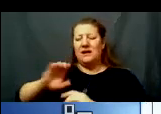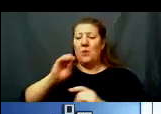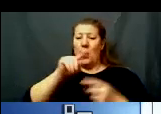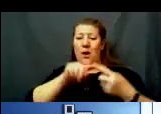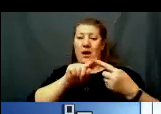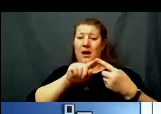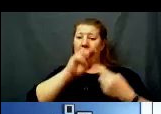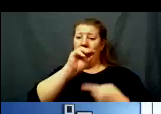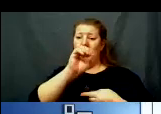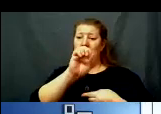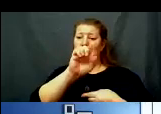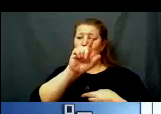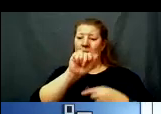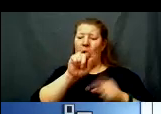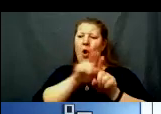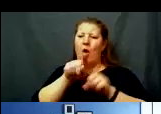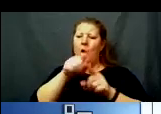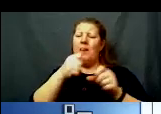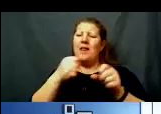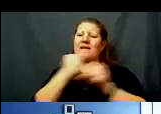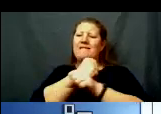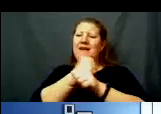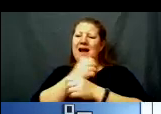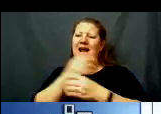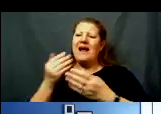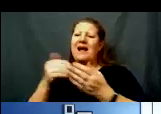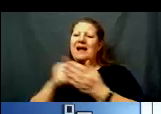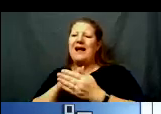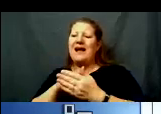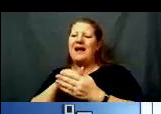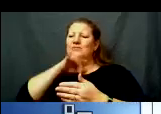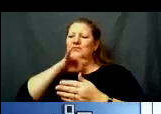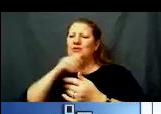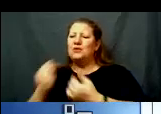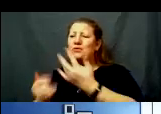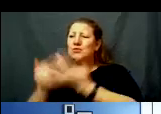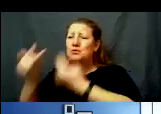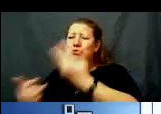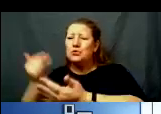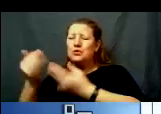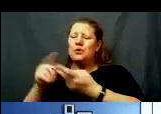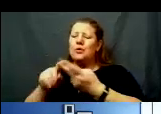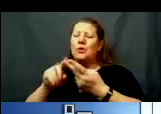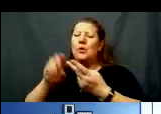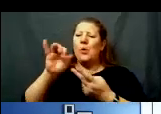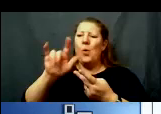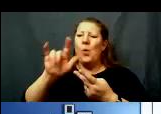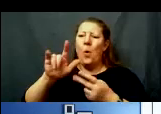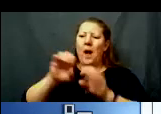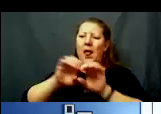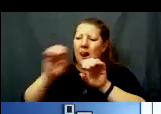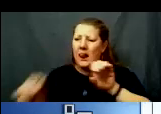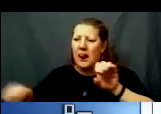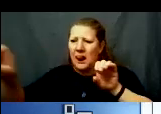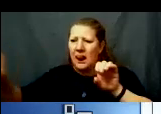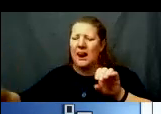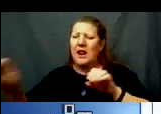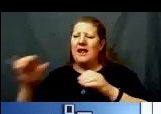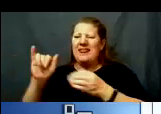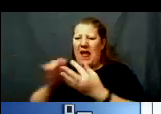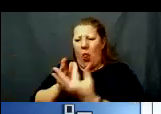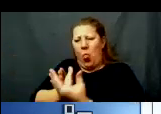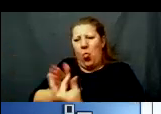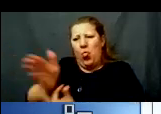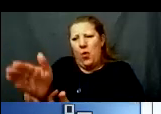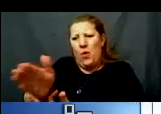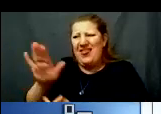also was fighting against incinerators, fighting against oil pipelines that were literally being driven through and built